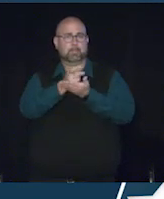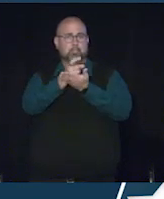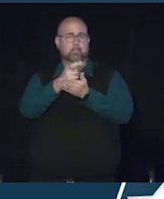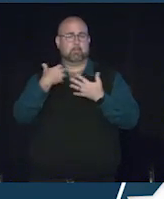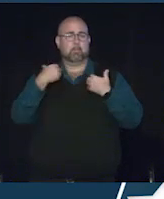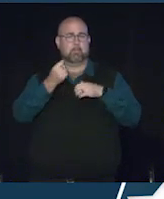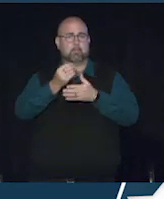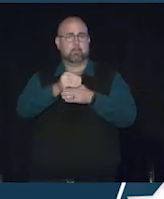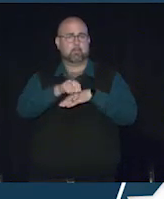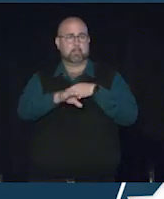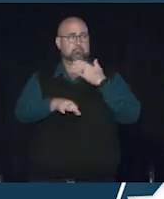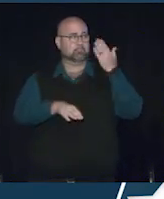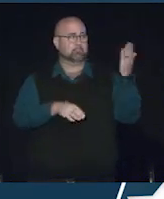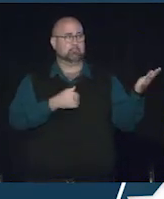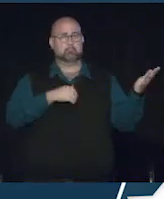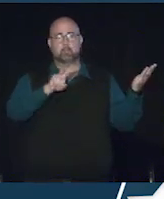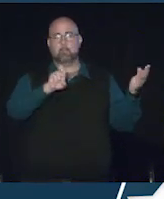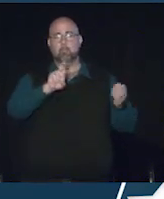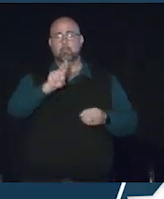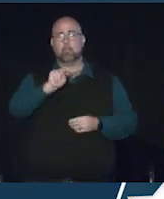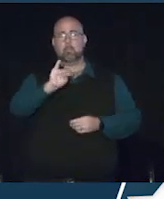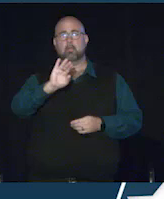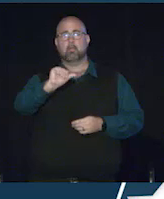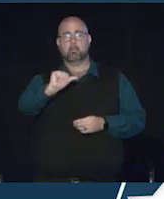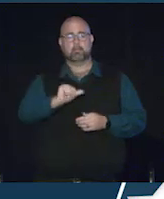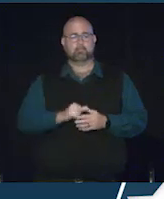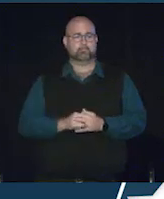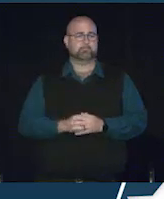my coworker, Veronica.